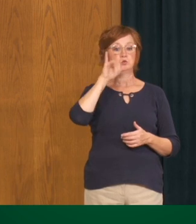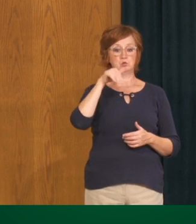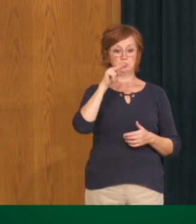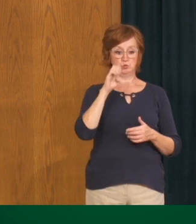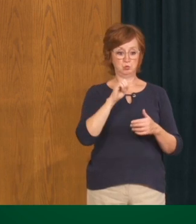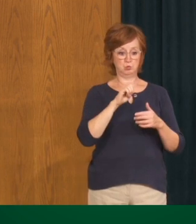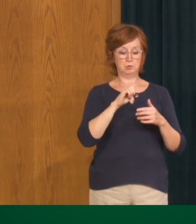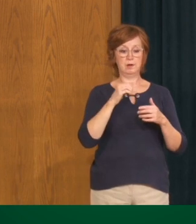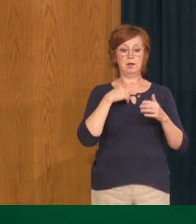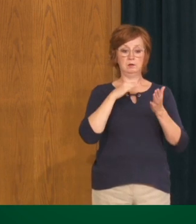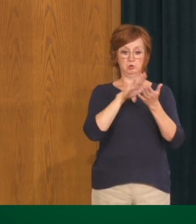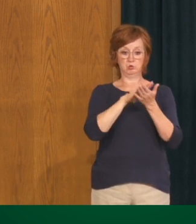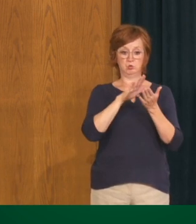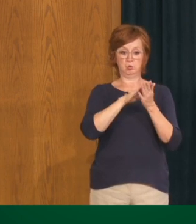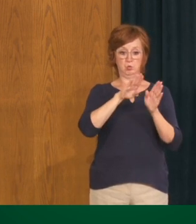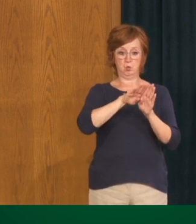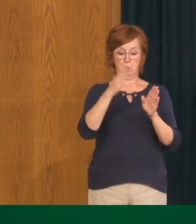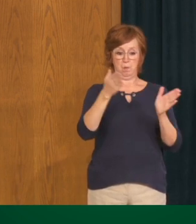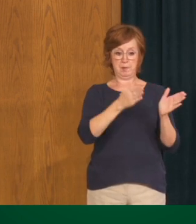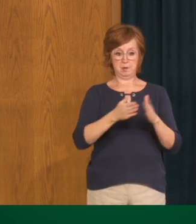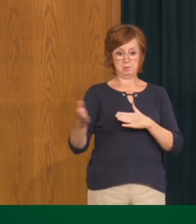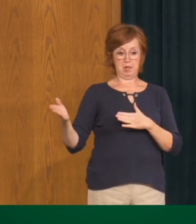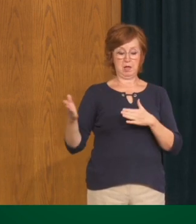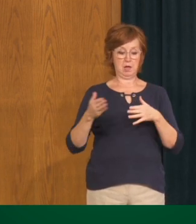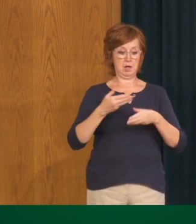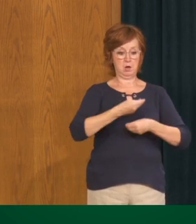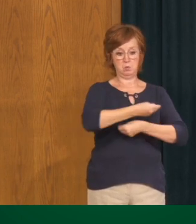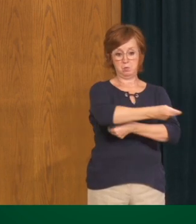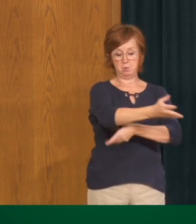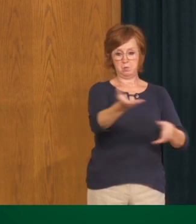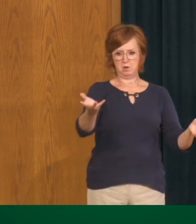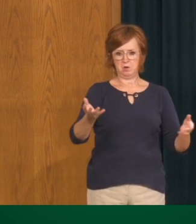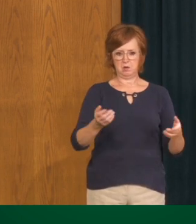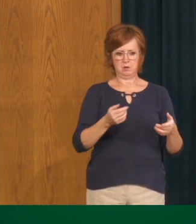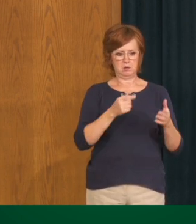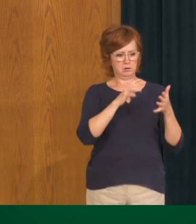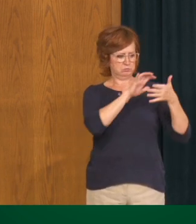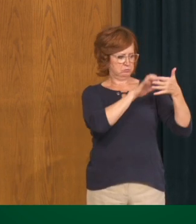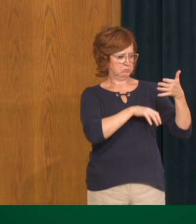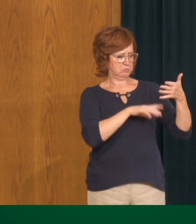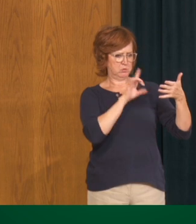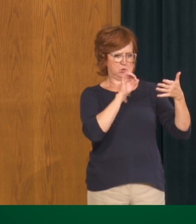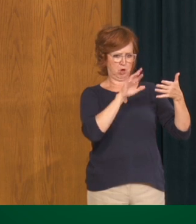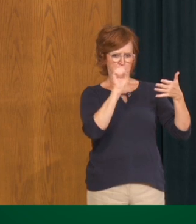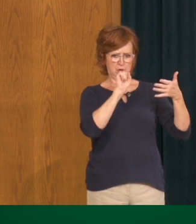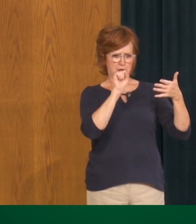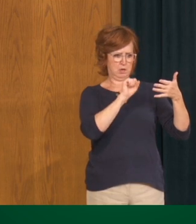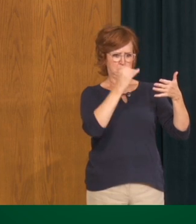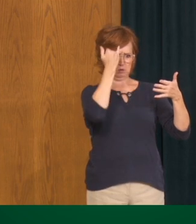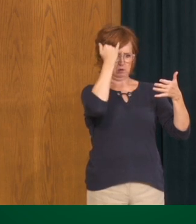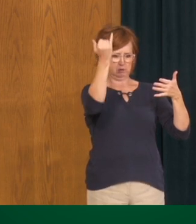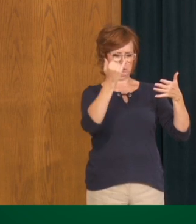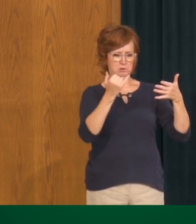was developed under the direction of Dr. Shahab. So I guess I'm just wondering how it evolved from there. Like